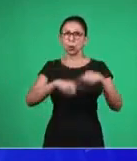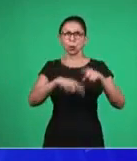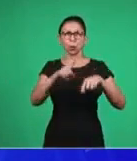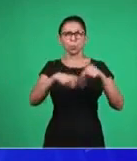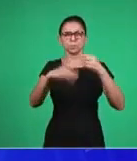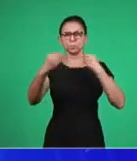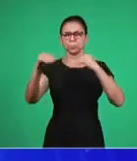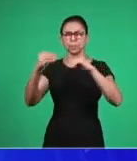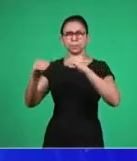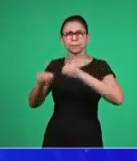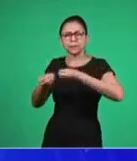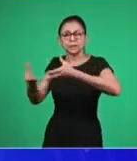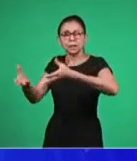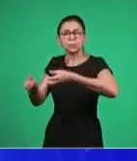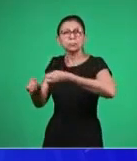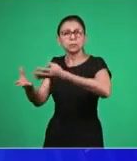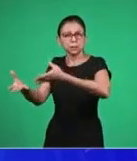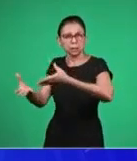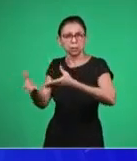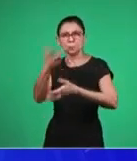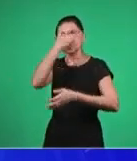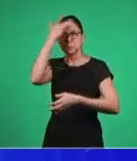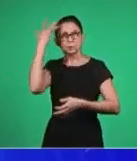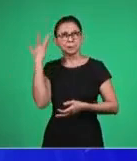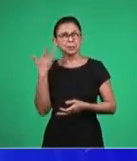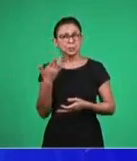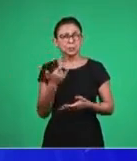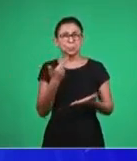And there was also